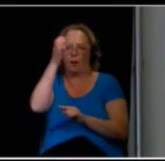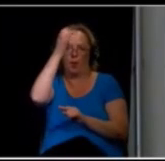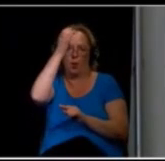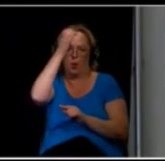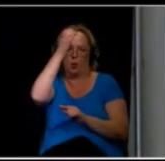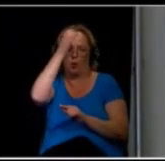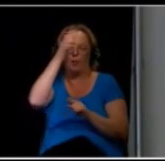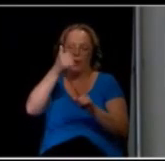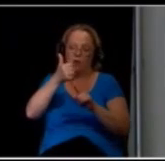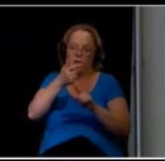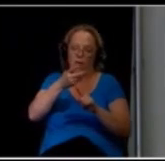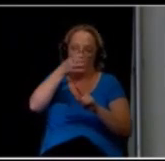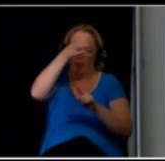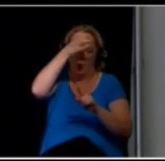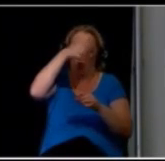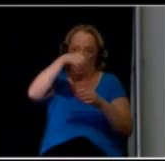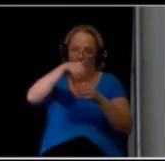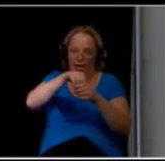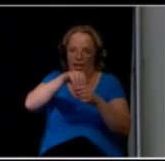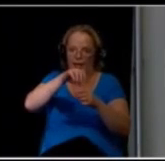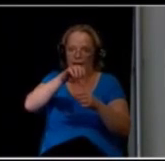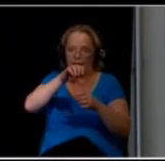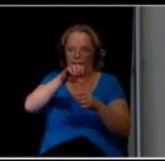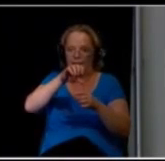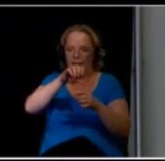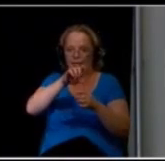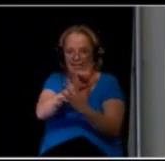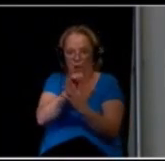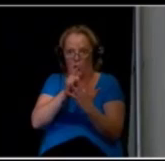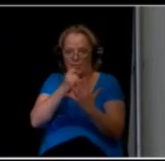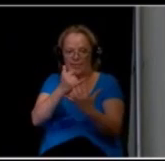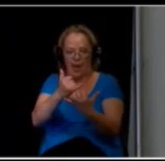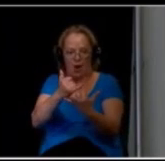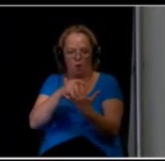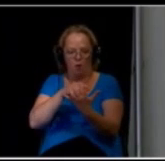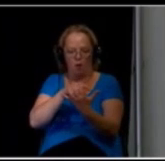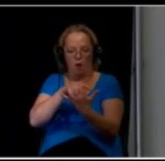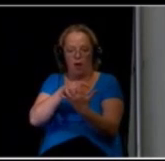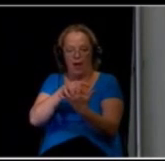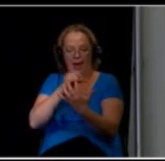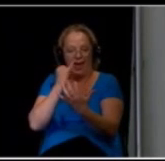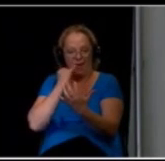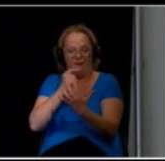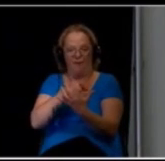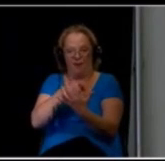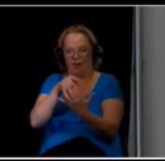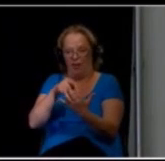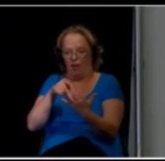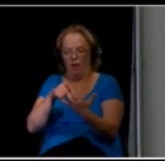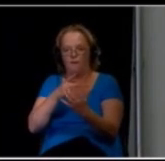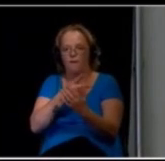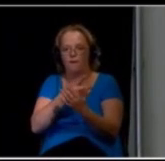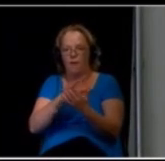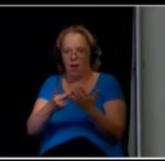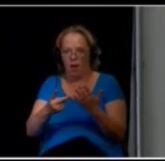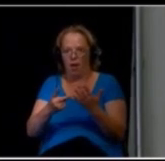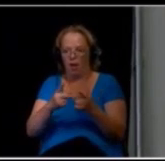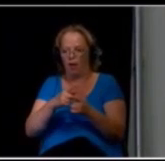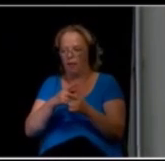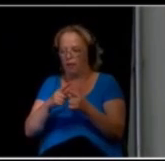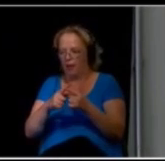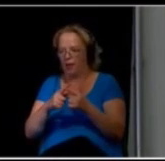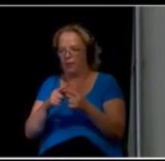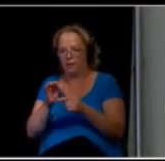bunch of computers in series that are doing this. So if any one of those computers fails, then the auto steer functionality would